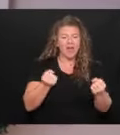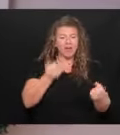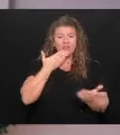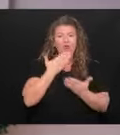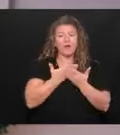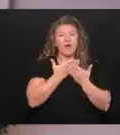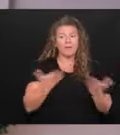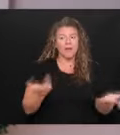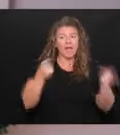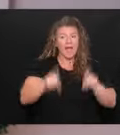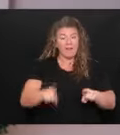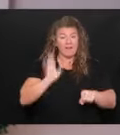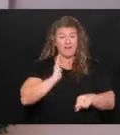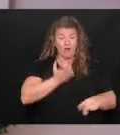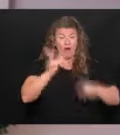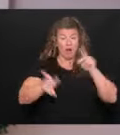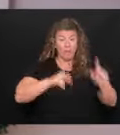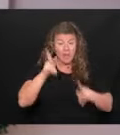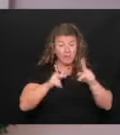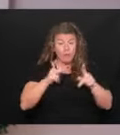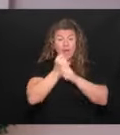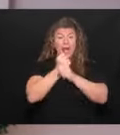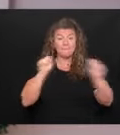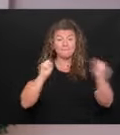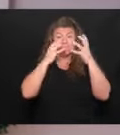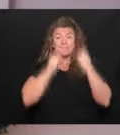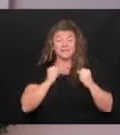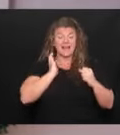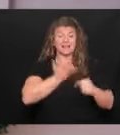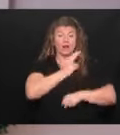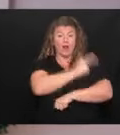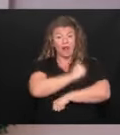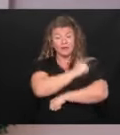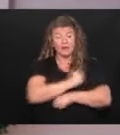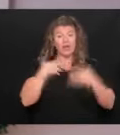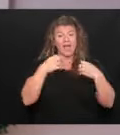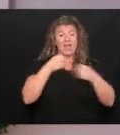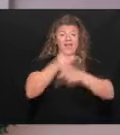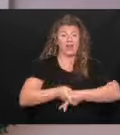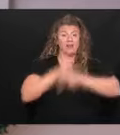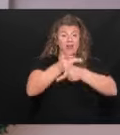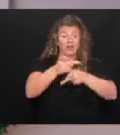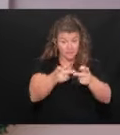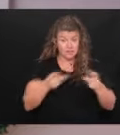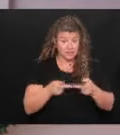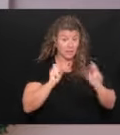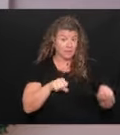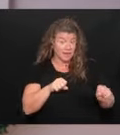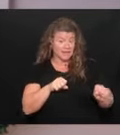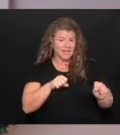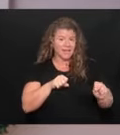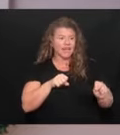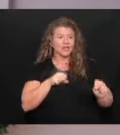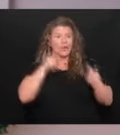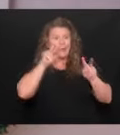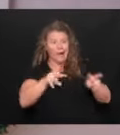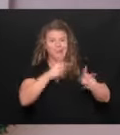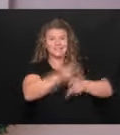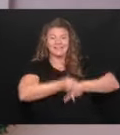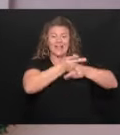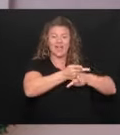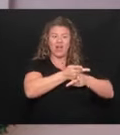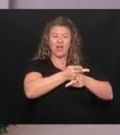citizens and protects our hospitals and healthcare capacity to be able to take care of our citizens